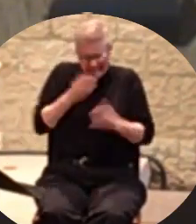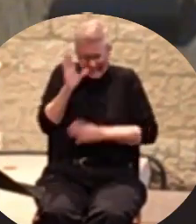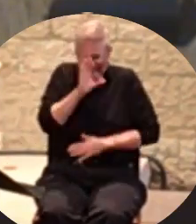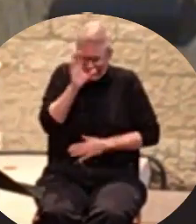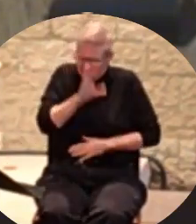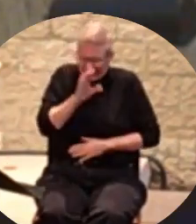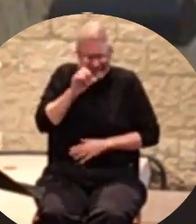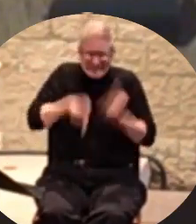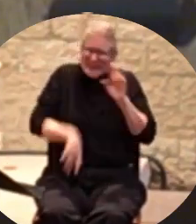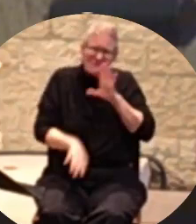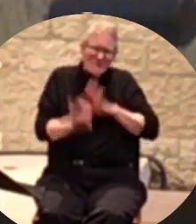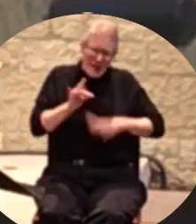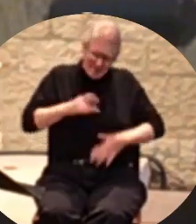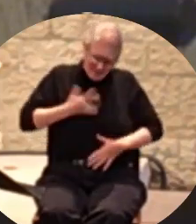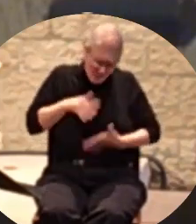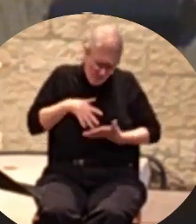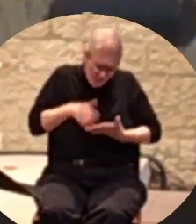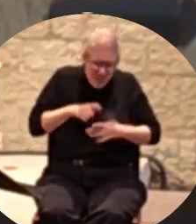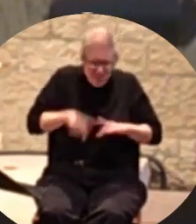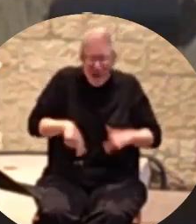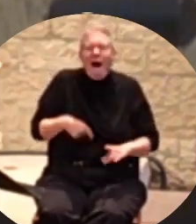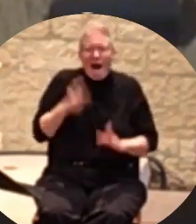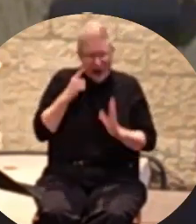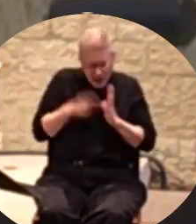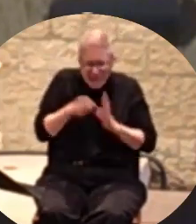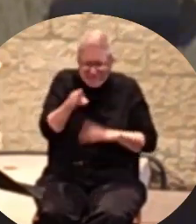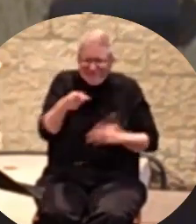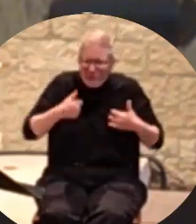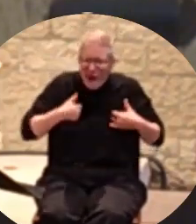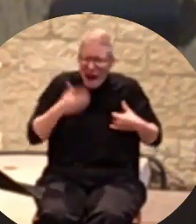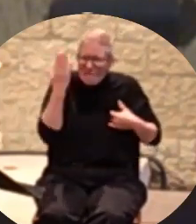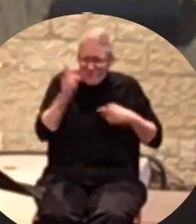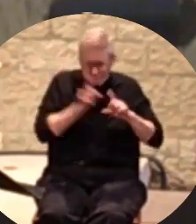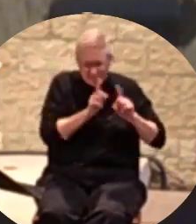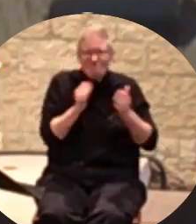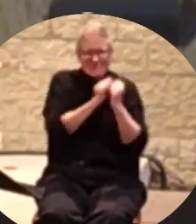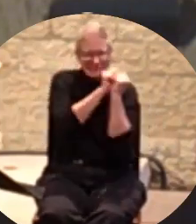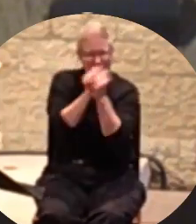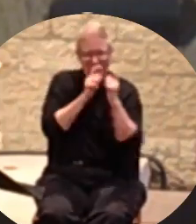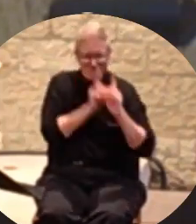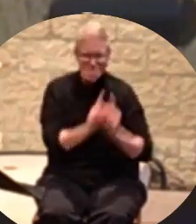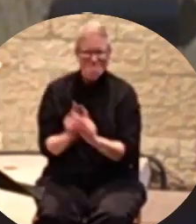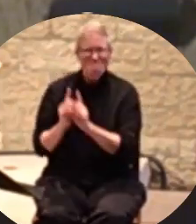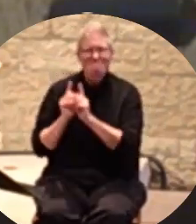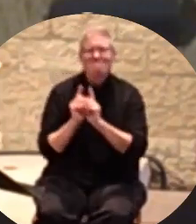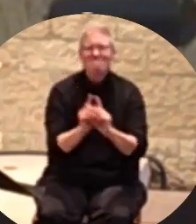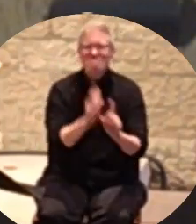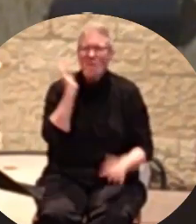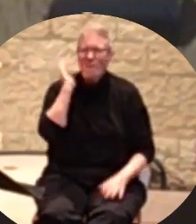but I see it in you, so we're gonna walk it out and move.